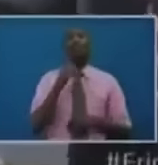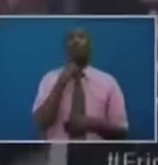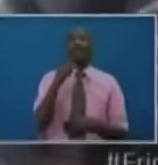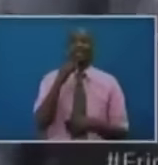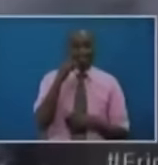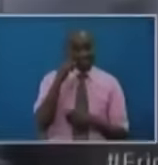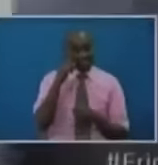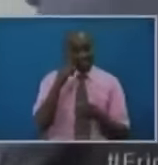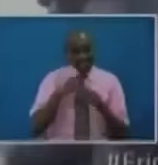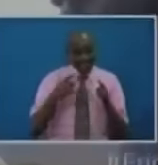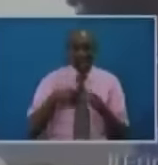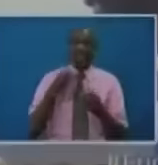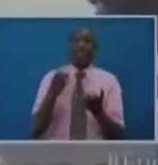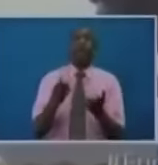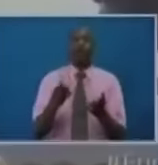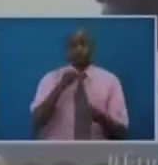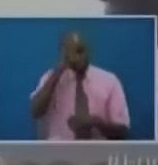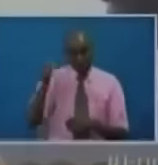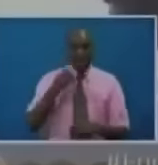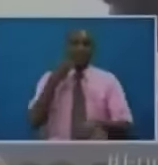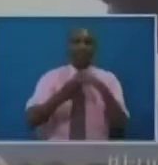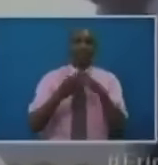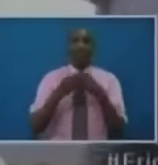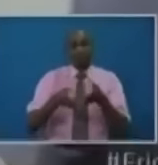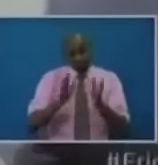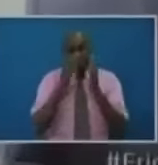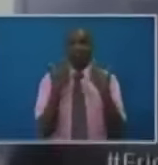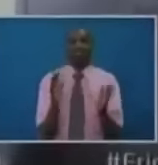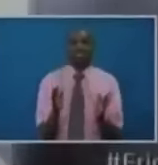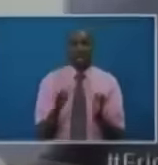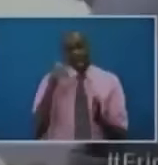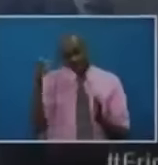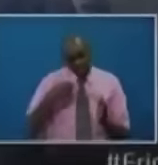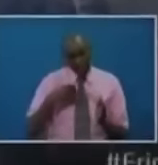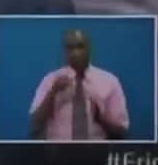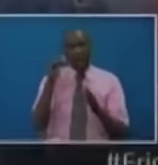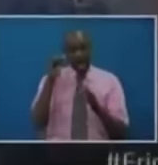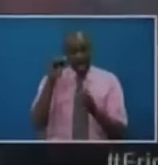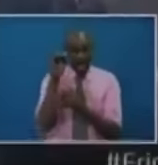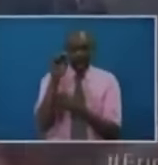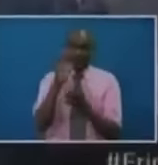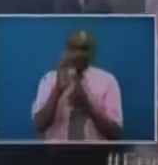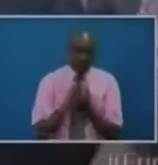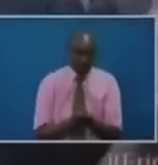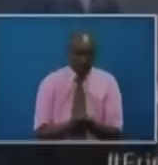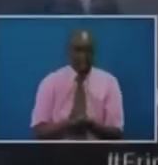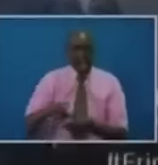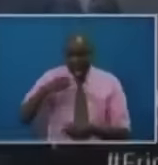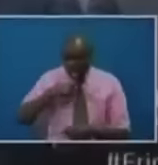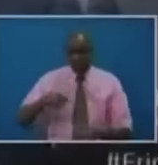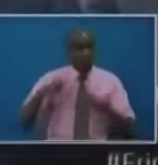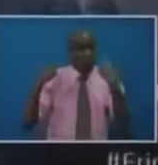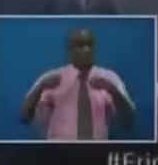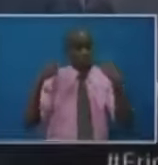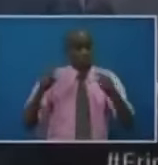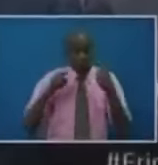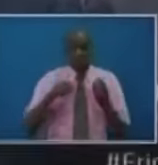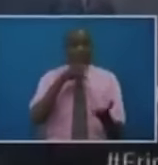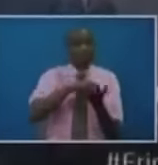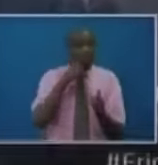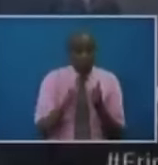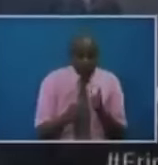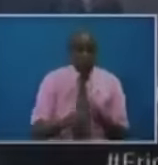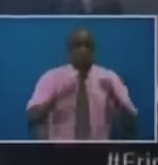serikali ya Jubilee. Wale wengine waulize ajenda yao ni nini. Sisi hatubishani juu ya vyeo. Sisi